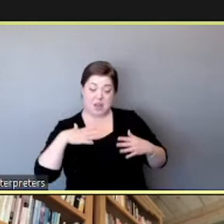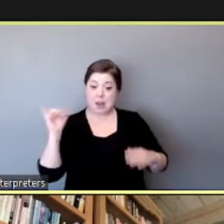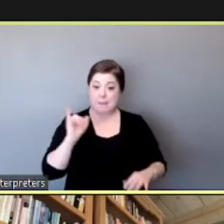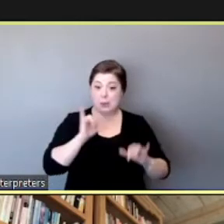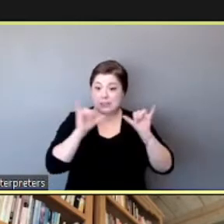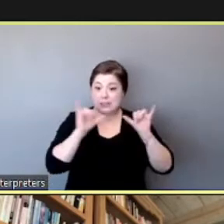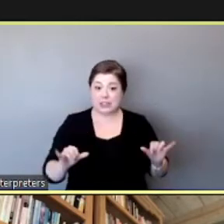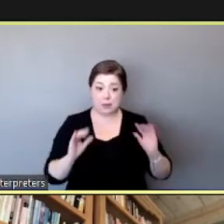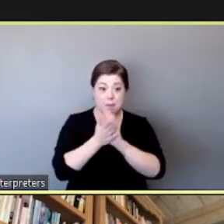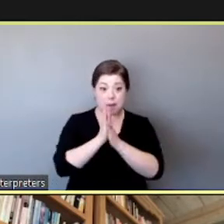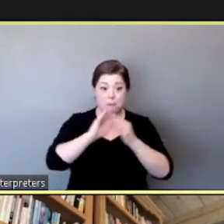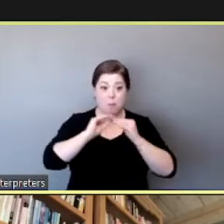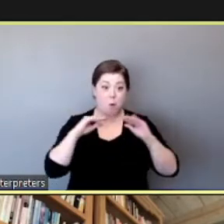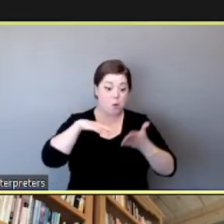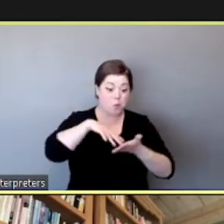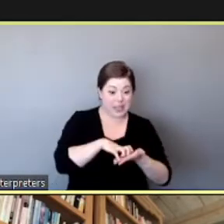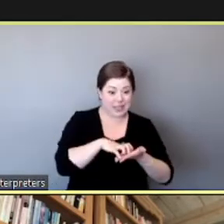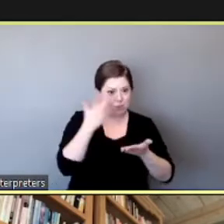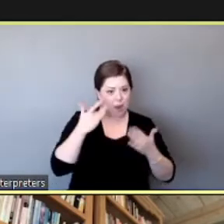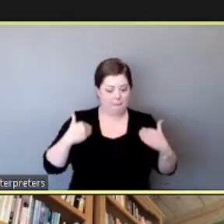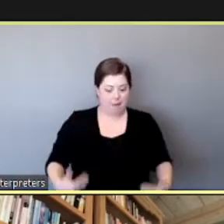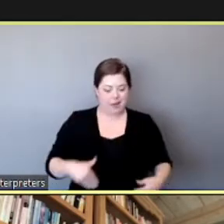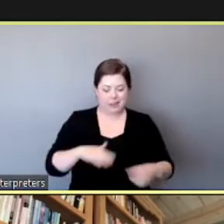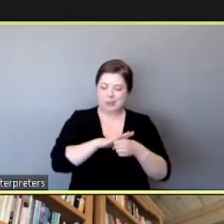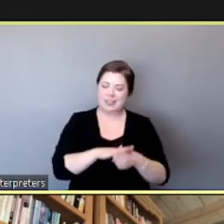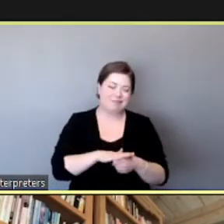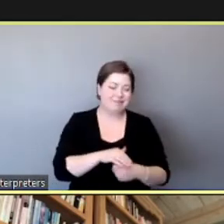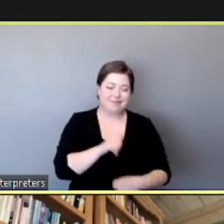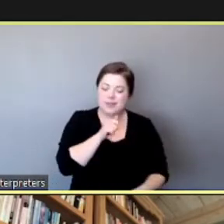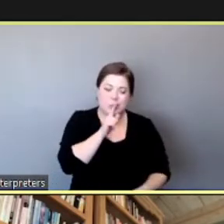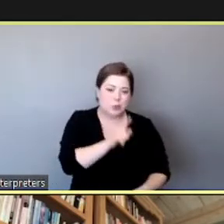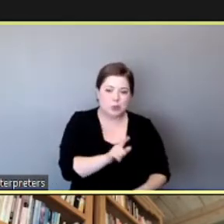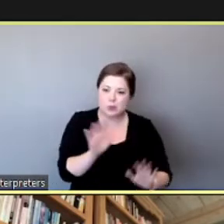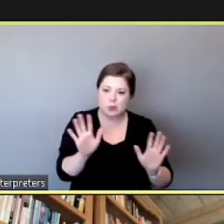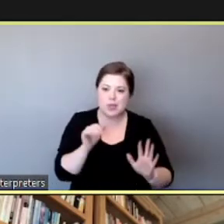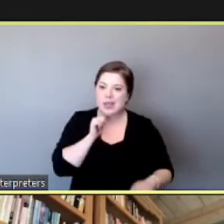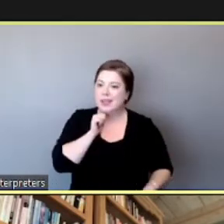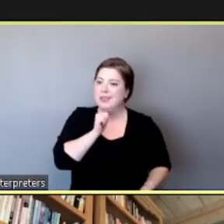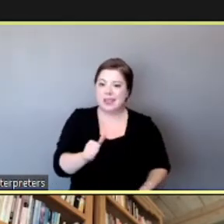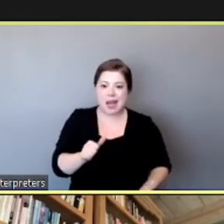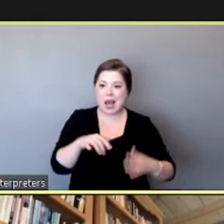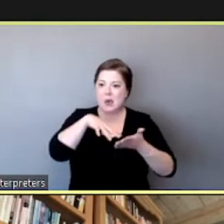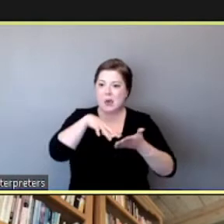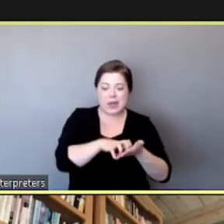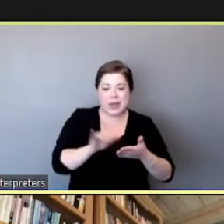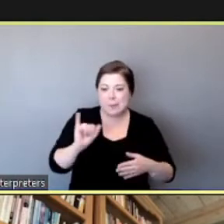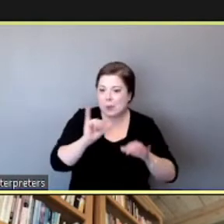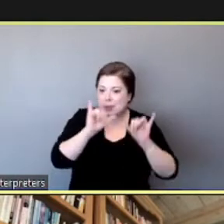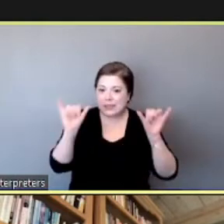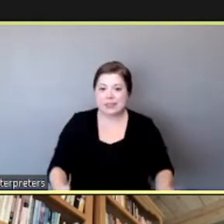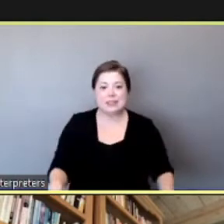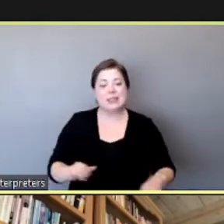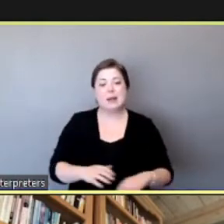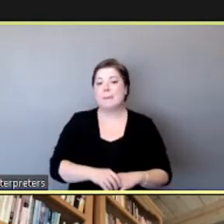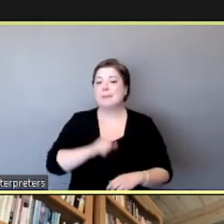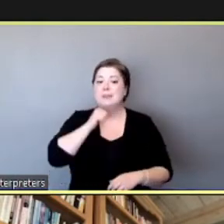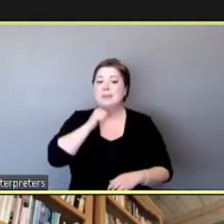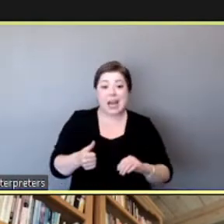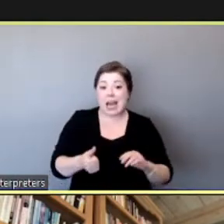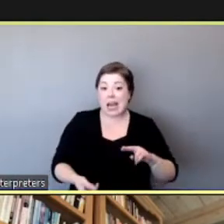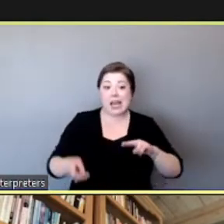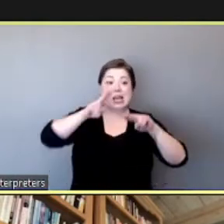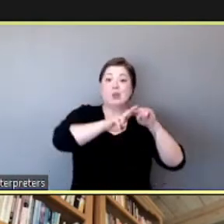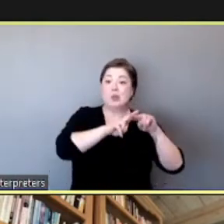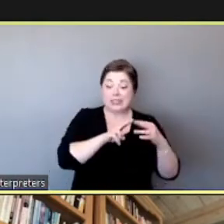not true. It does not weaken your immune system. It does not increase your chances of getting sick if you're exposed to the virus. It